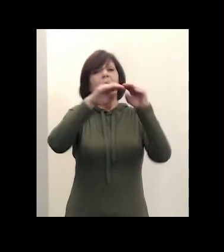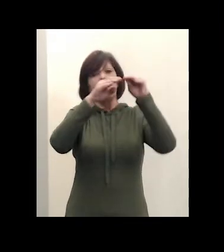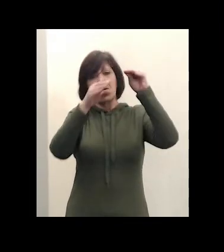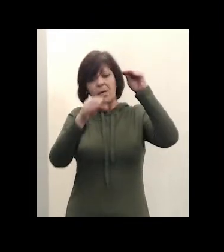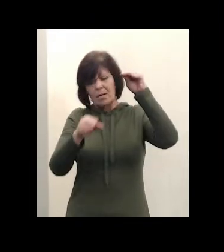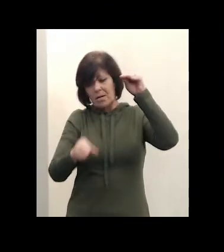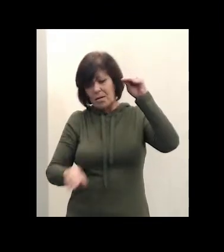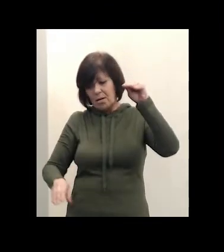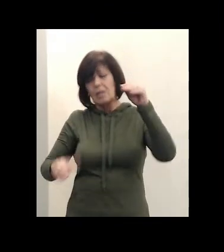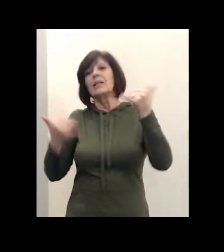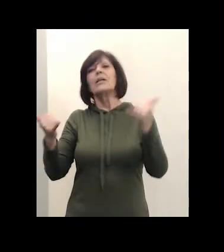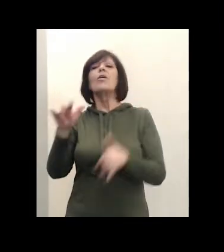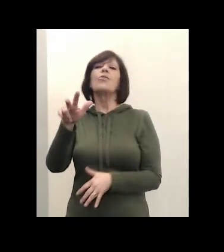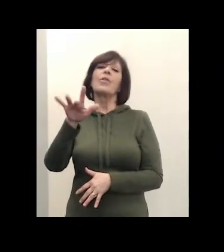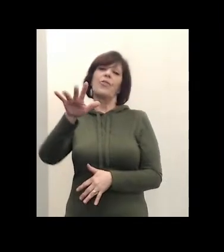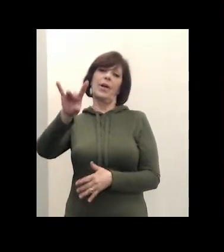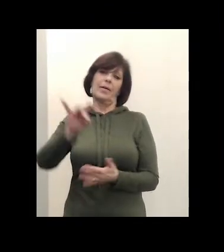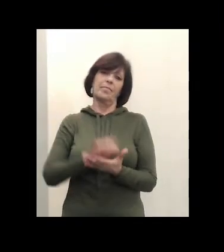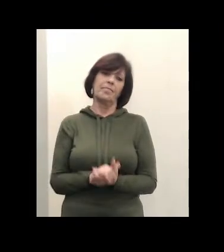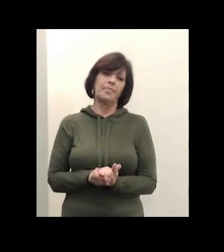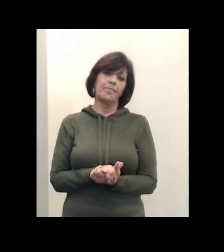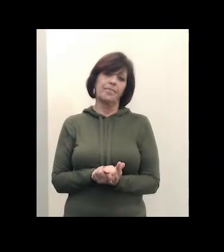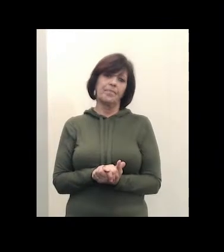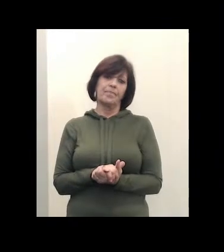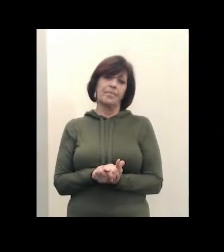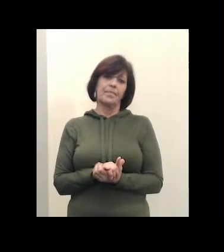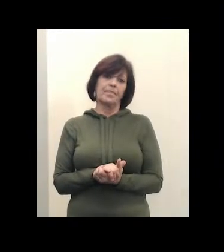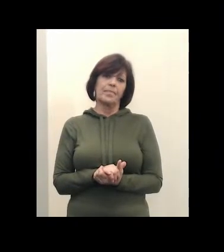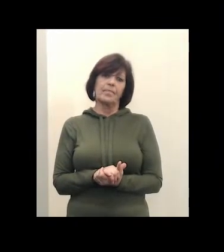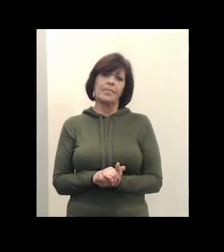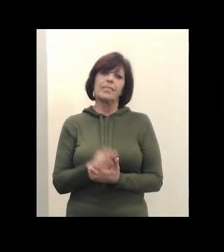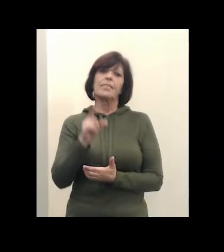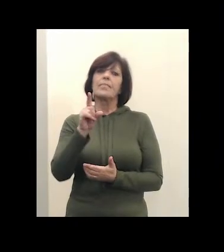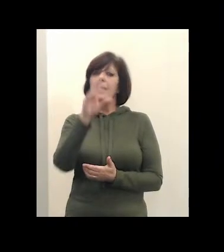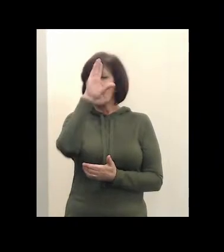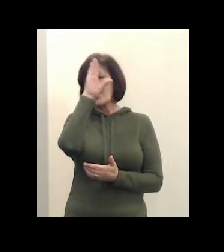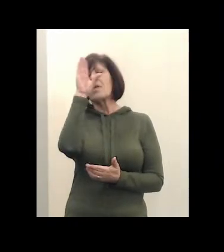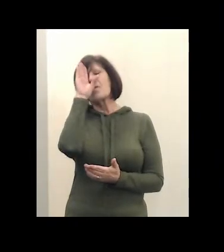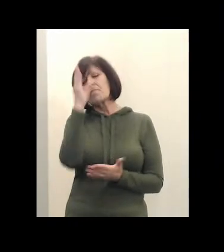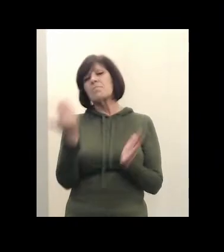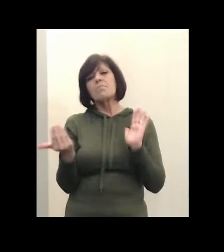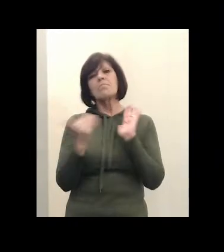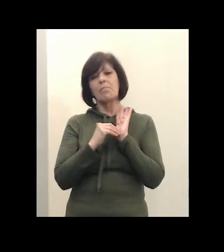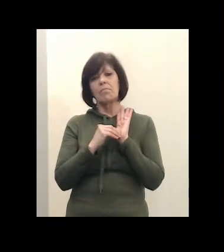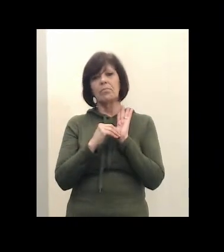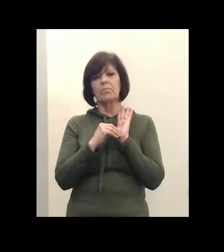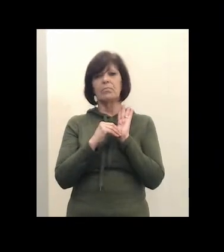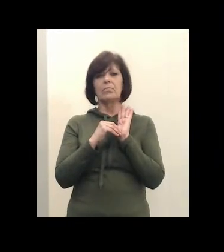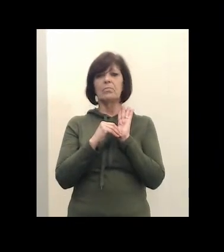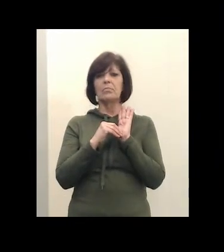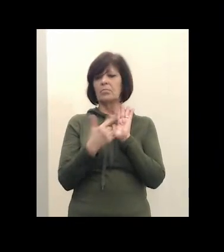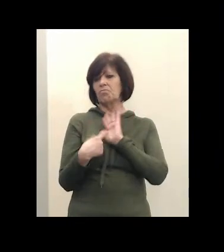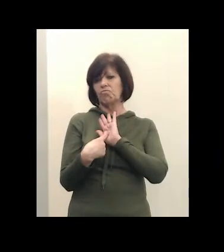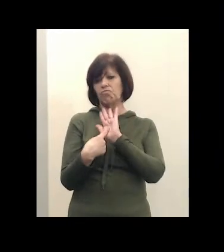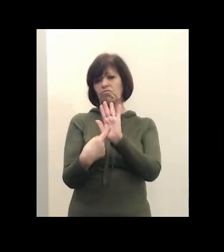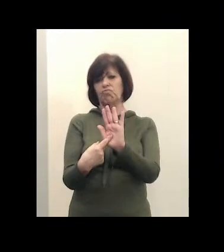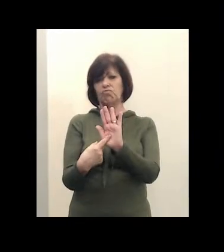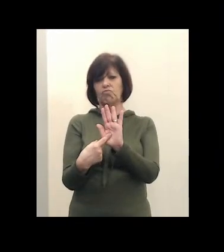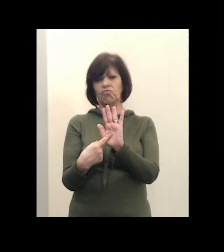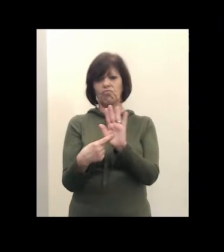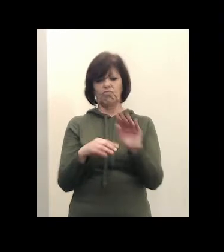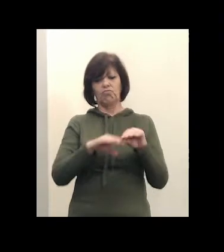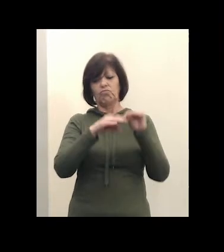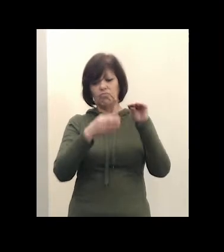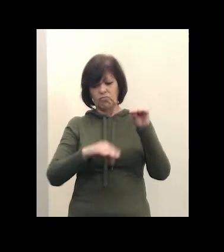338 that are in hospital for COVID-19. The hospitalization data for Western New York, once ago, shows this big peak. I don't know